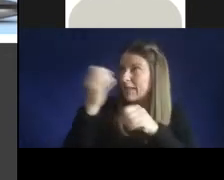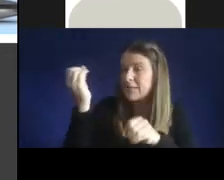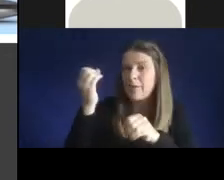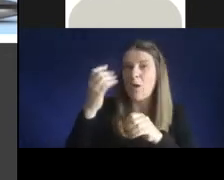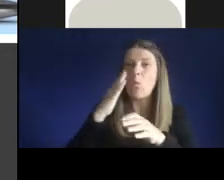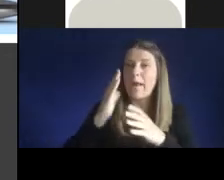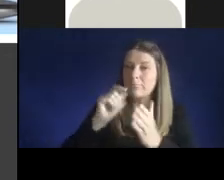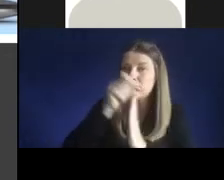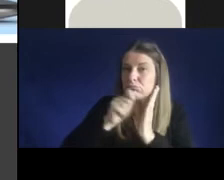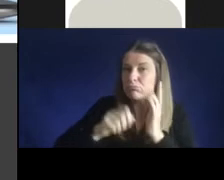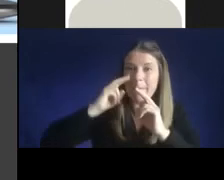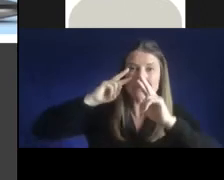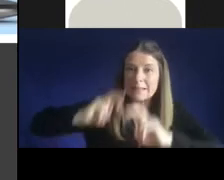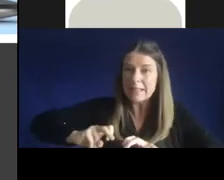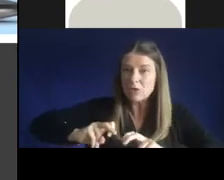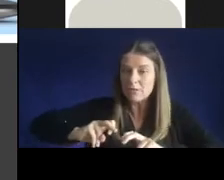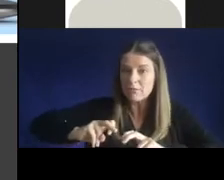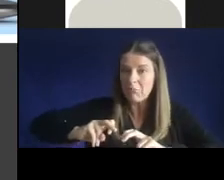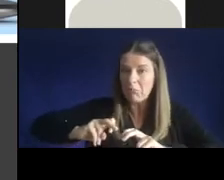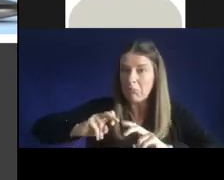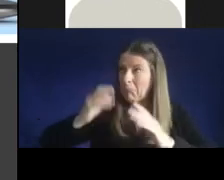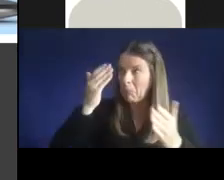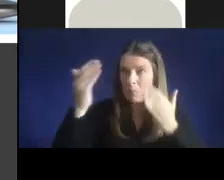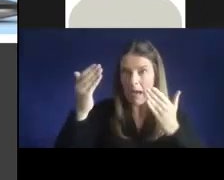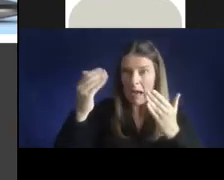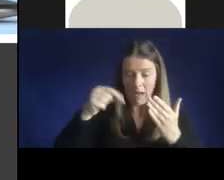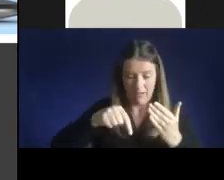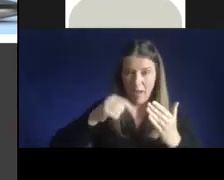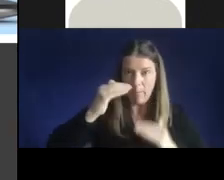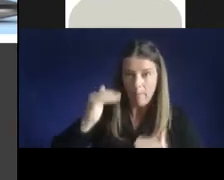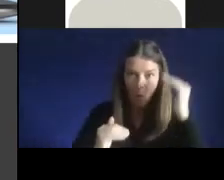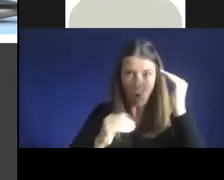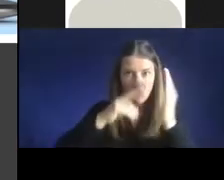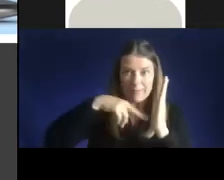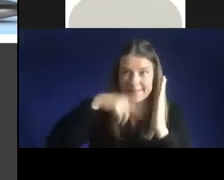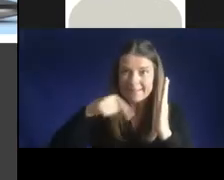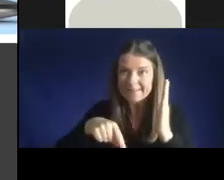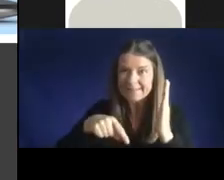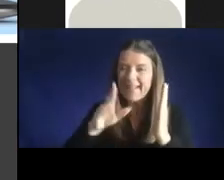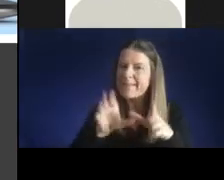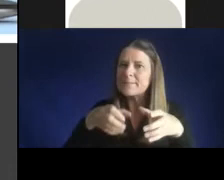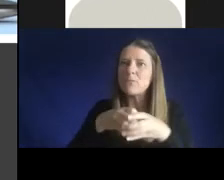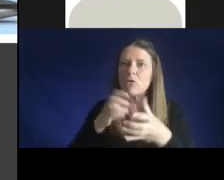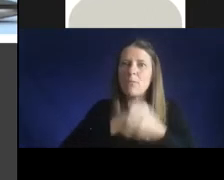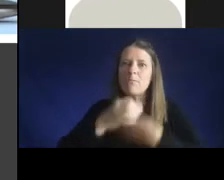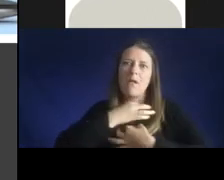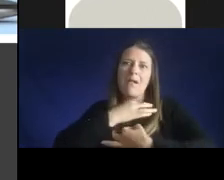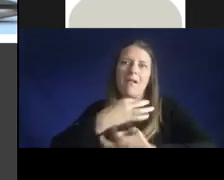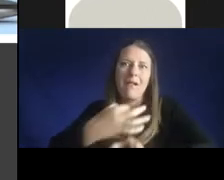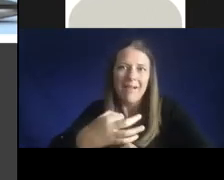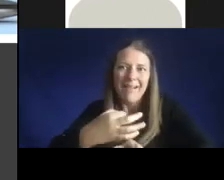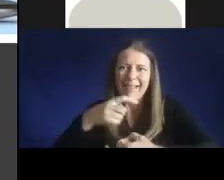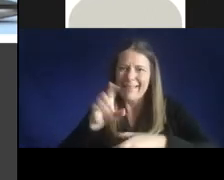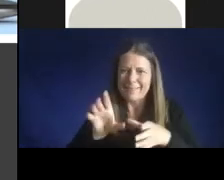dissertation. It's a module that entices you. It's a module that lures you in, and